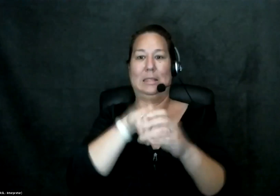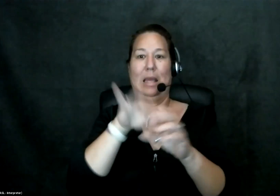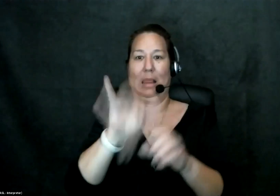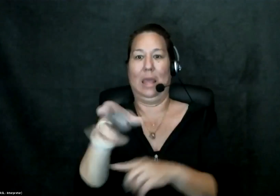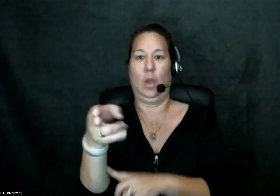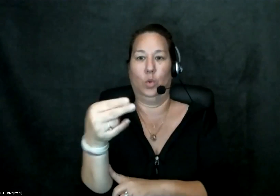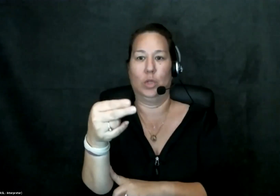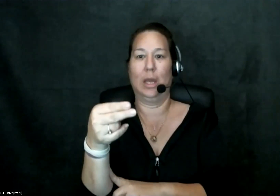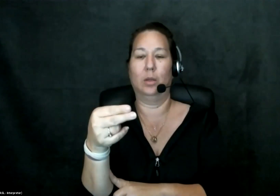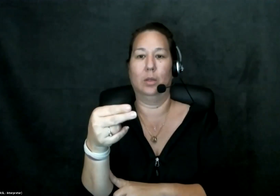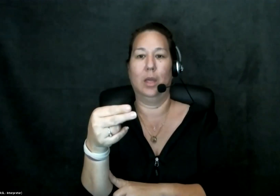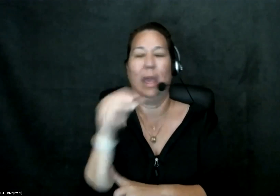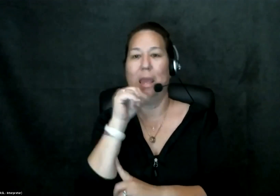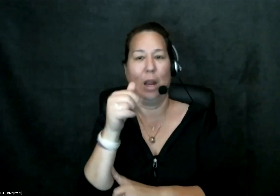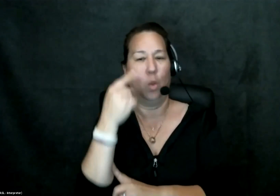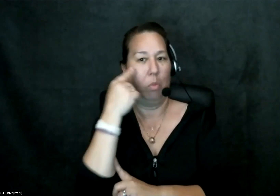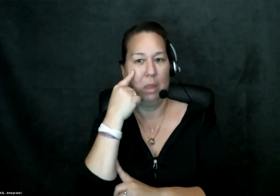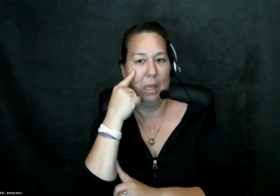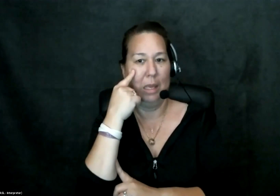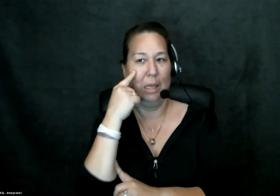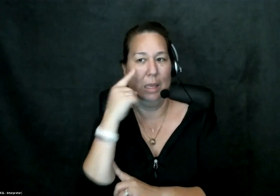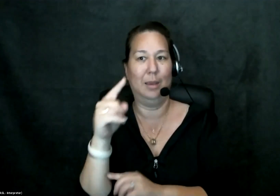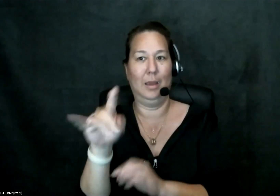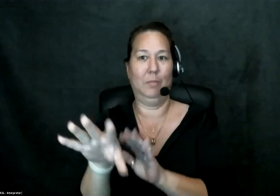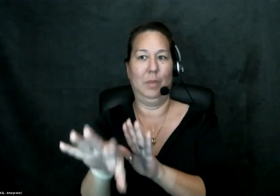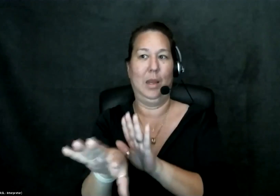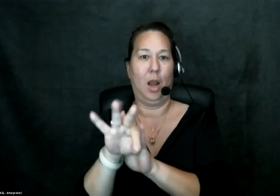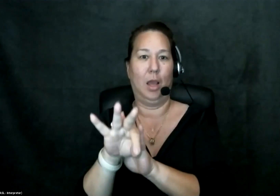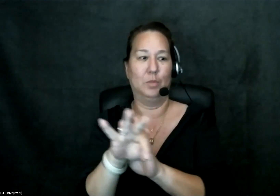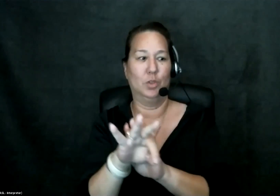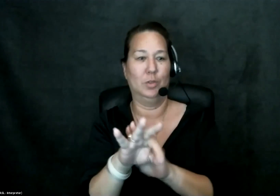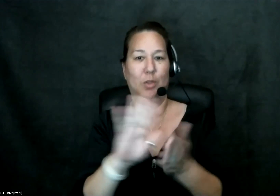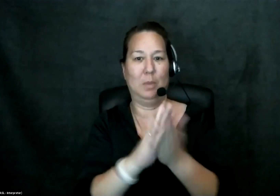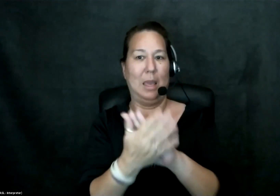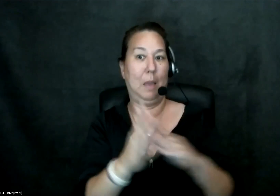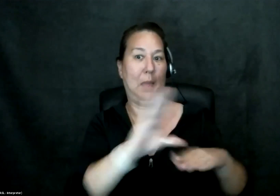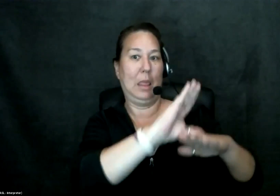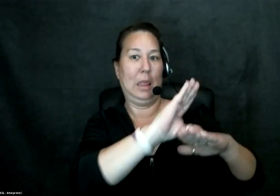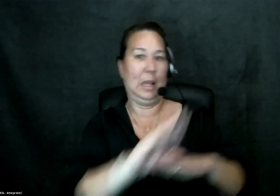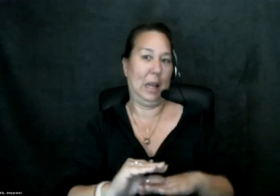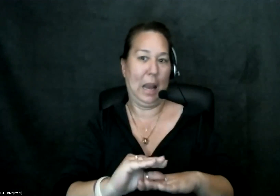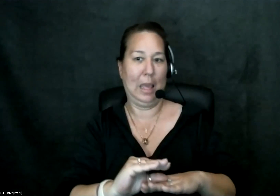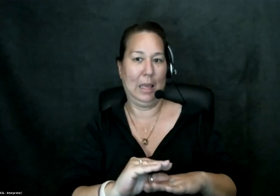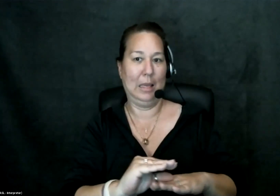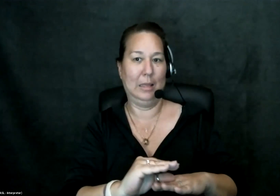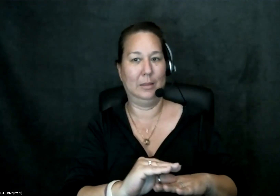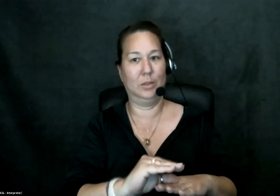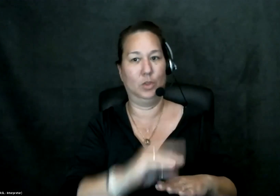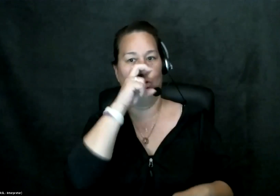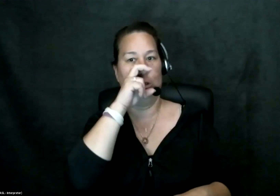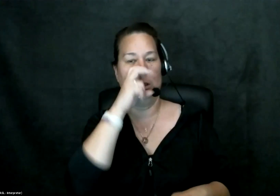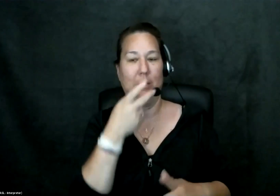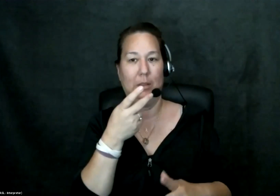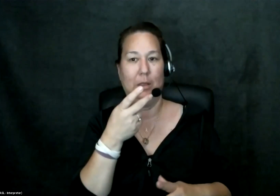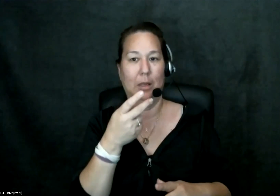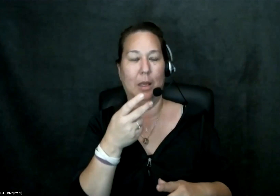believe there would be an option to be least restrictive. However, that is a conversation that the